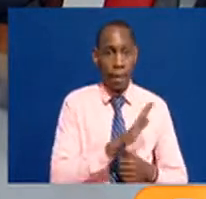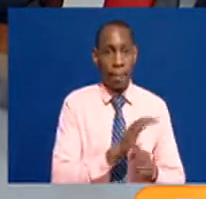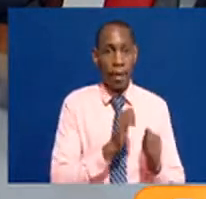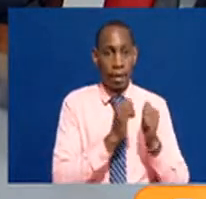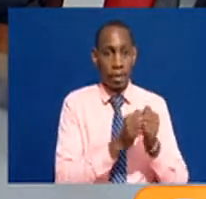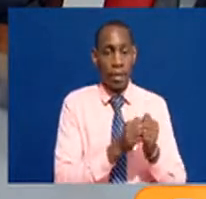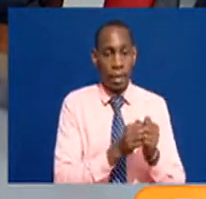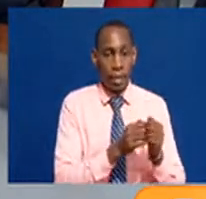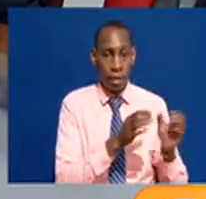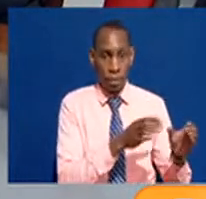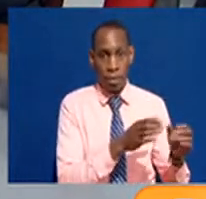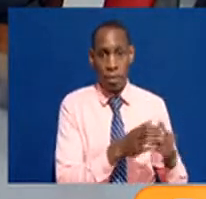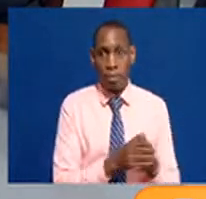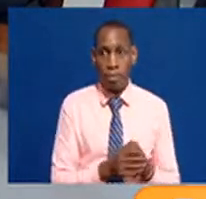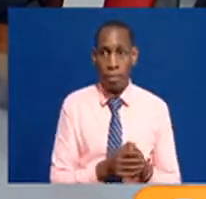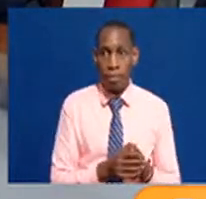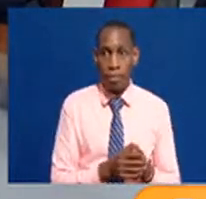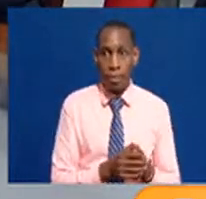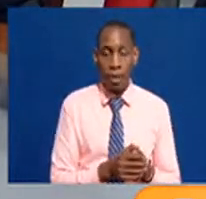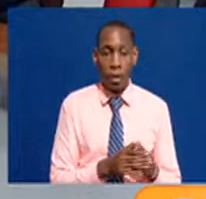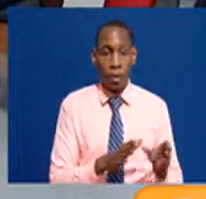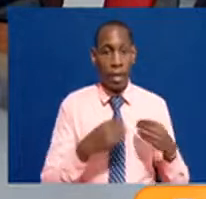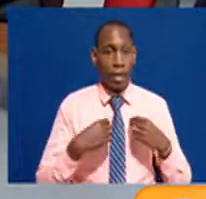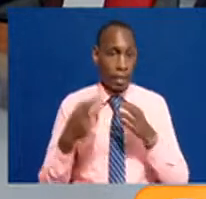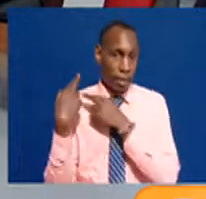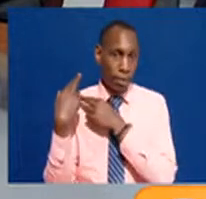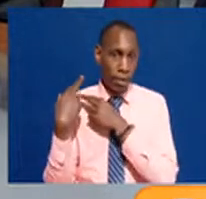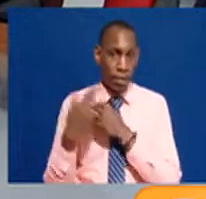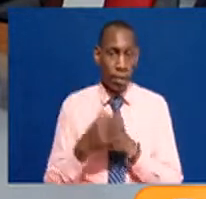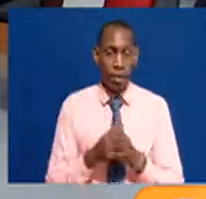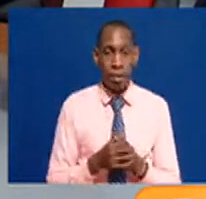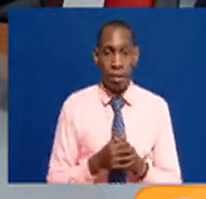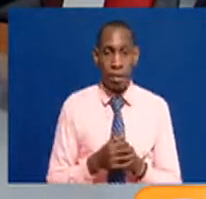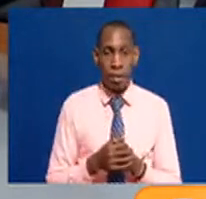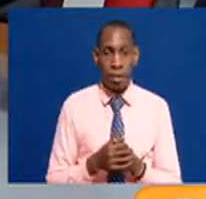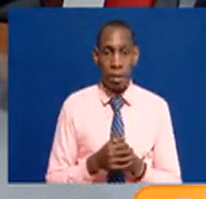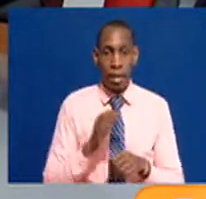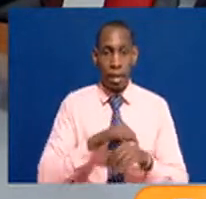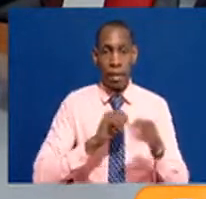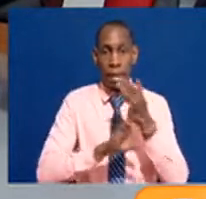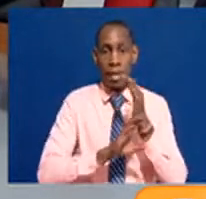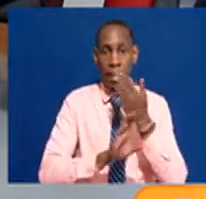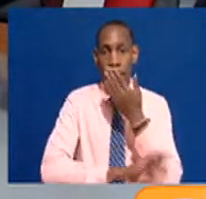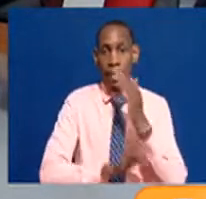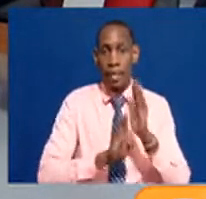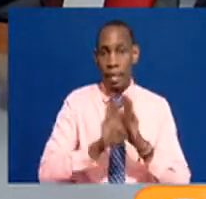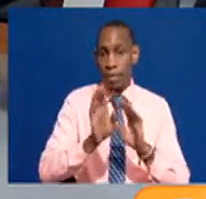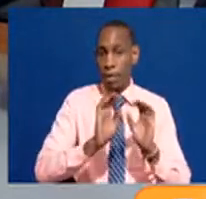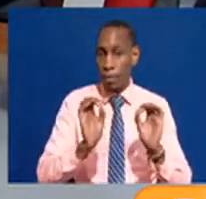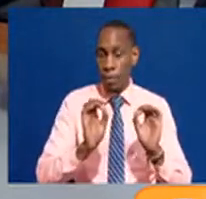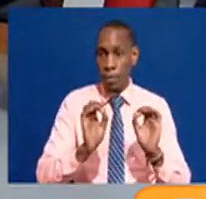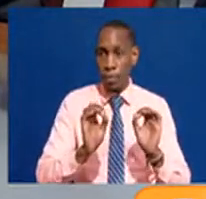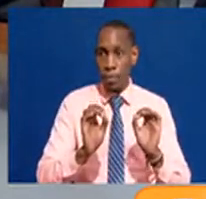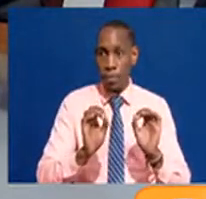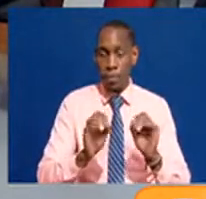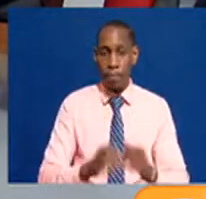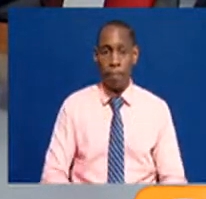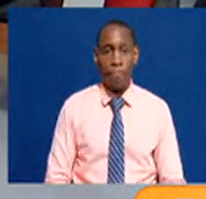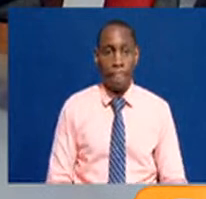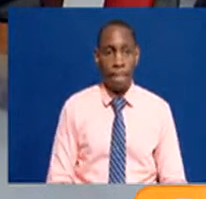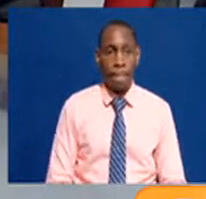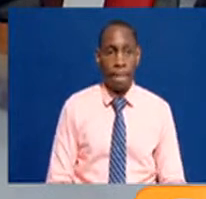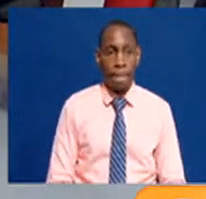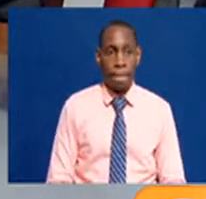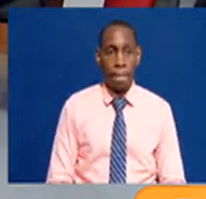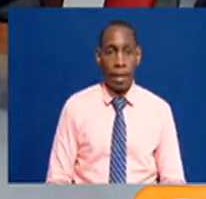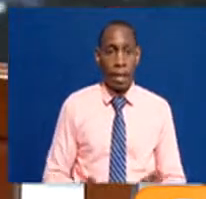people like them, they will be held responsible if this country doesn't move forward. Me to me, that's how it is. So